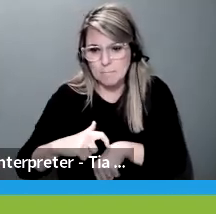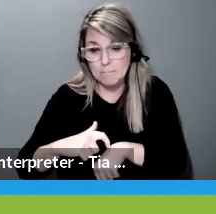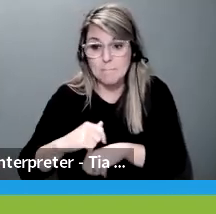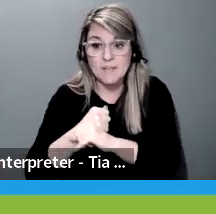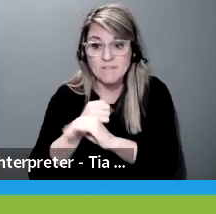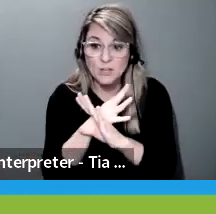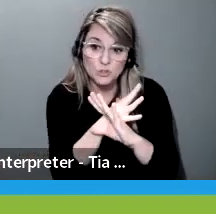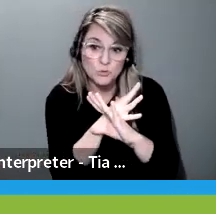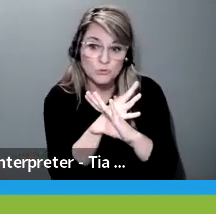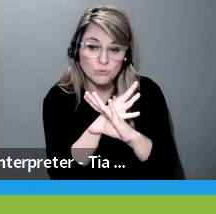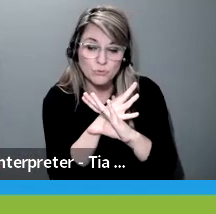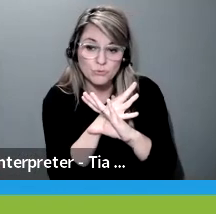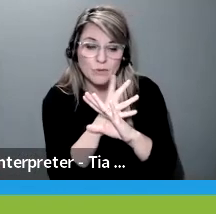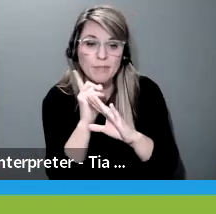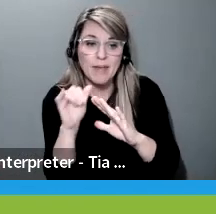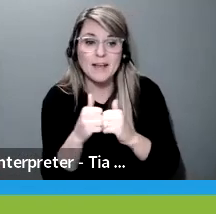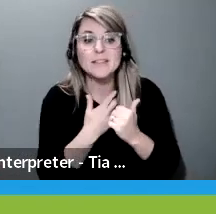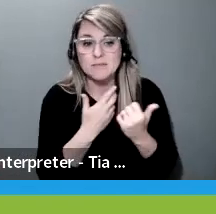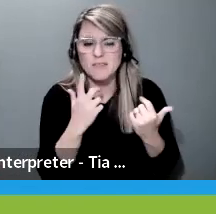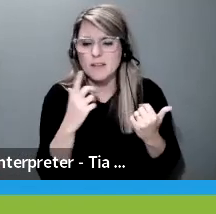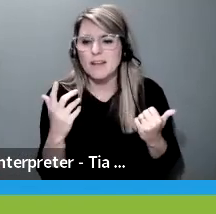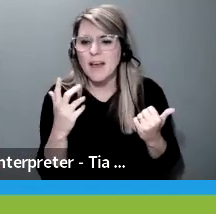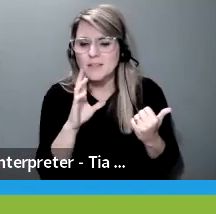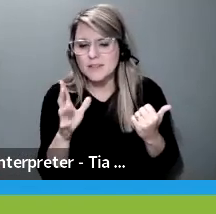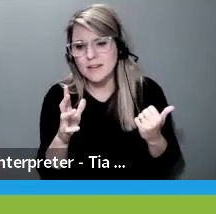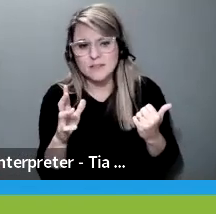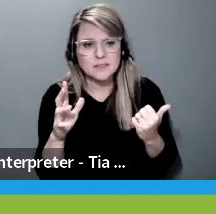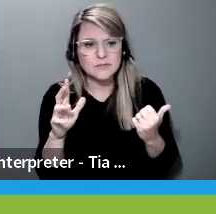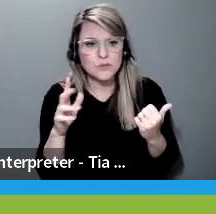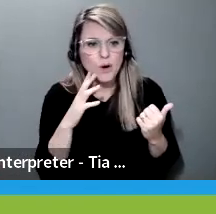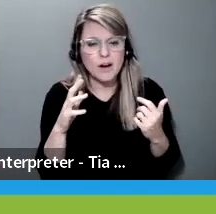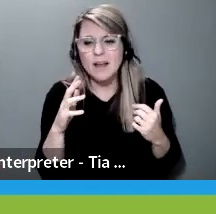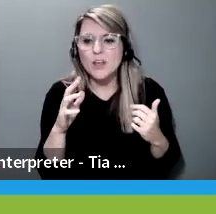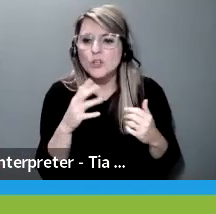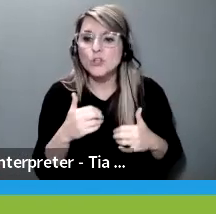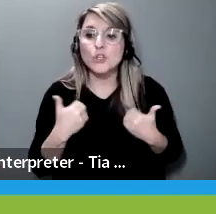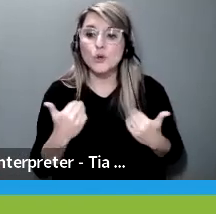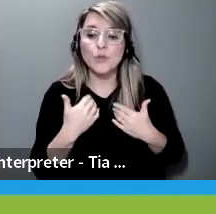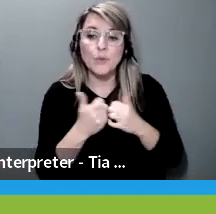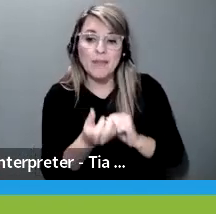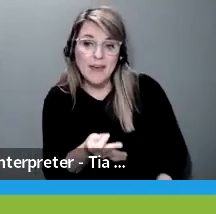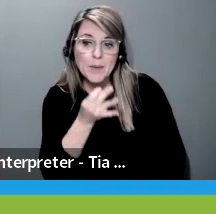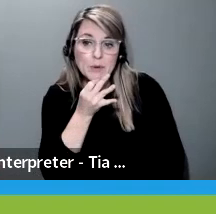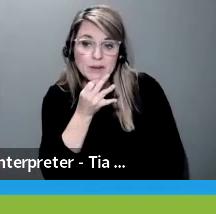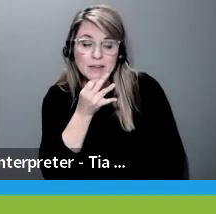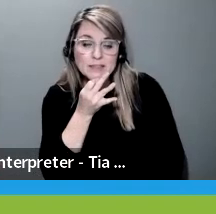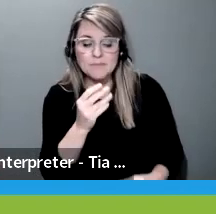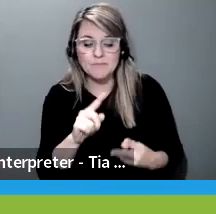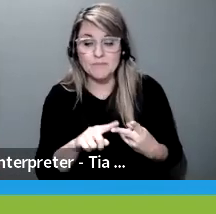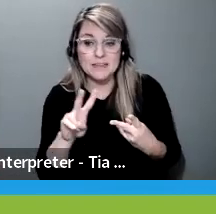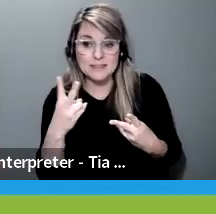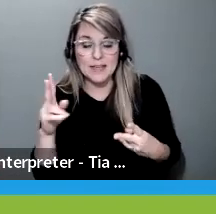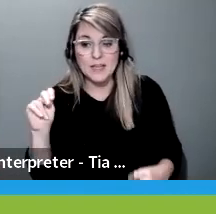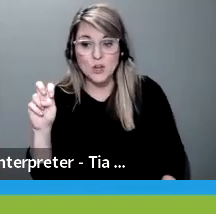and this is for youth with lived expertise. And then they're offering one for those who work with youth on November